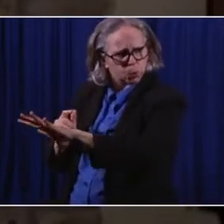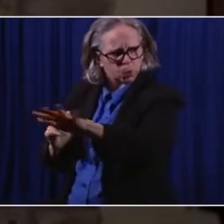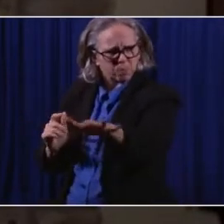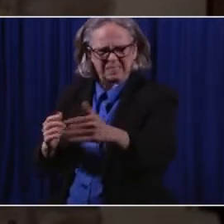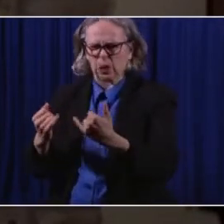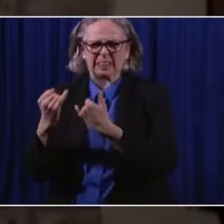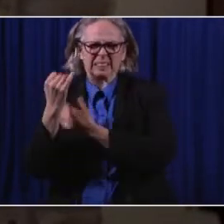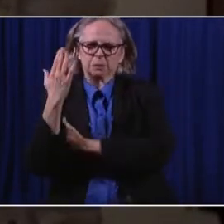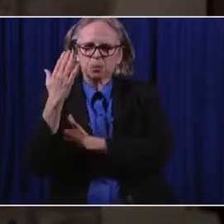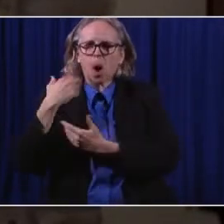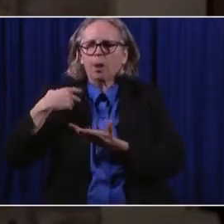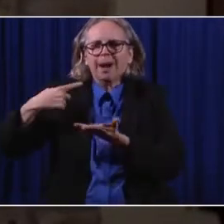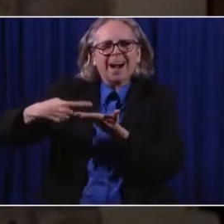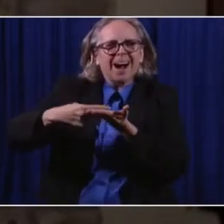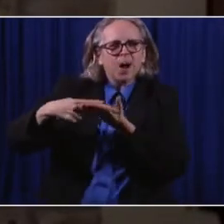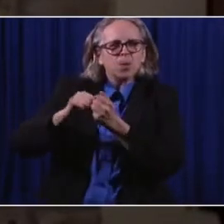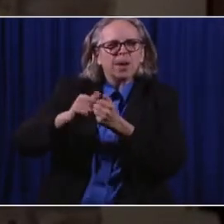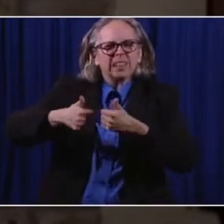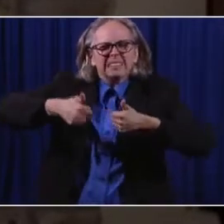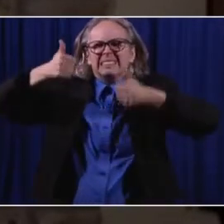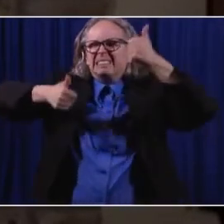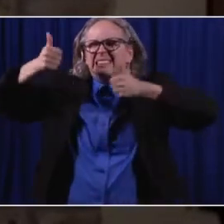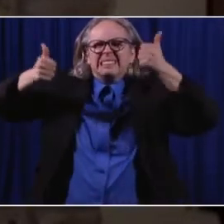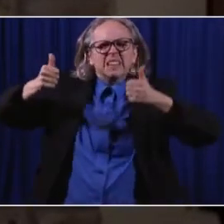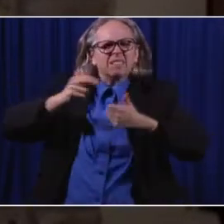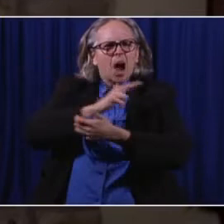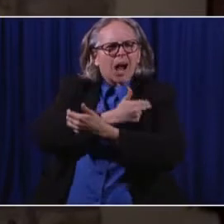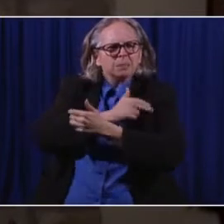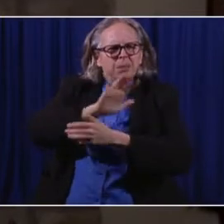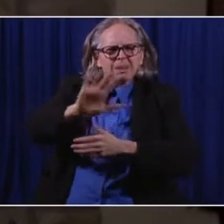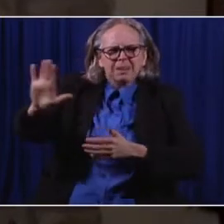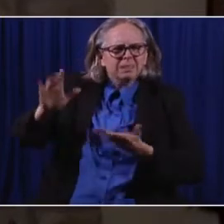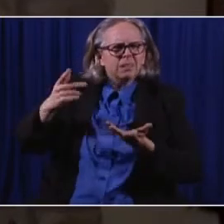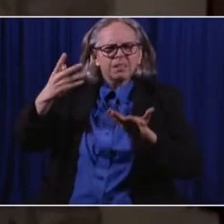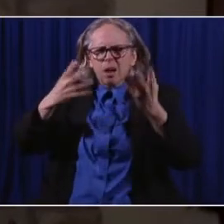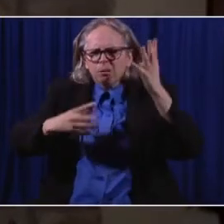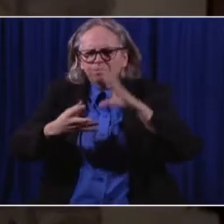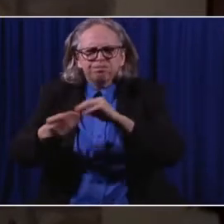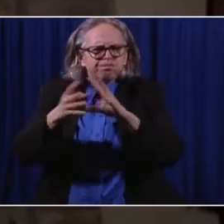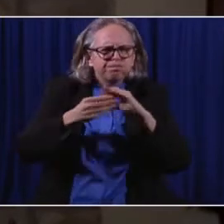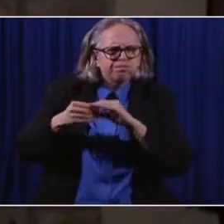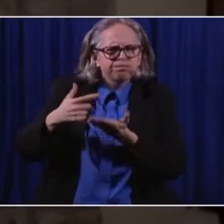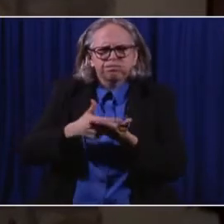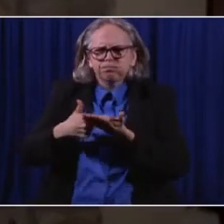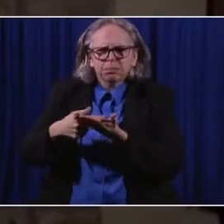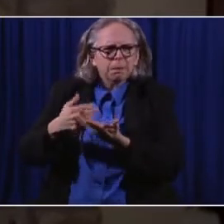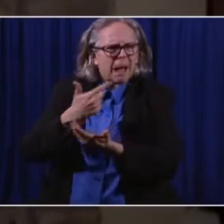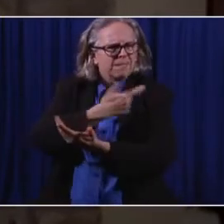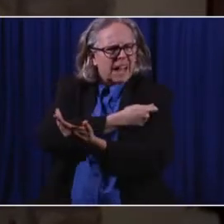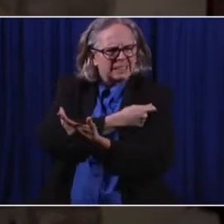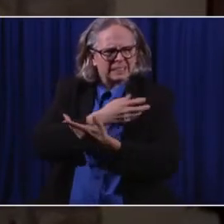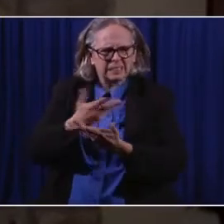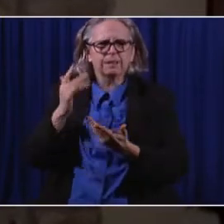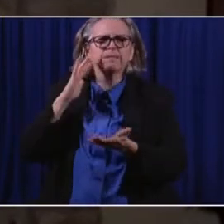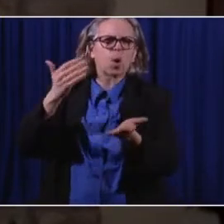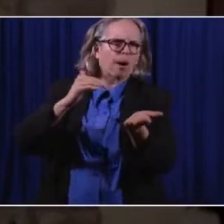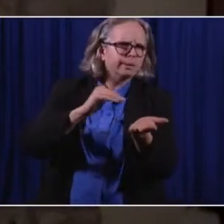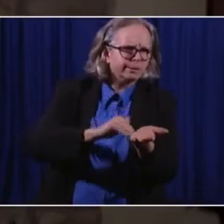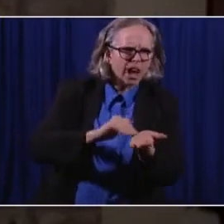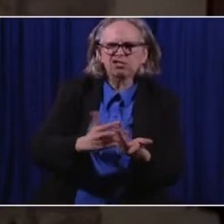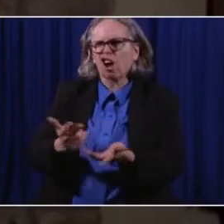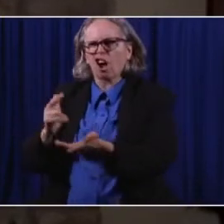hospitals throughout the state of Ohio. They are vaccinating our people who are on the front line, our healthcare workers